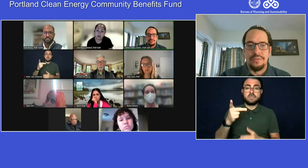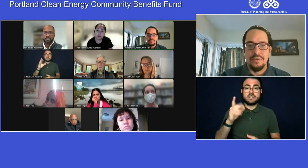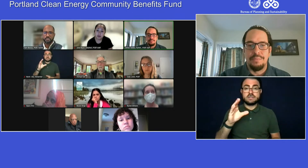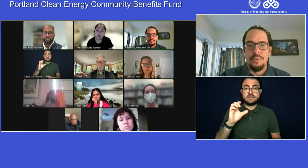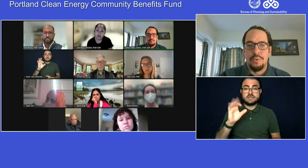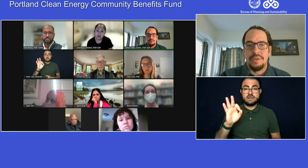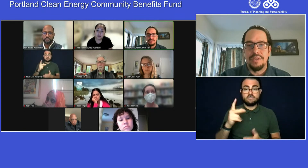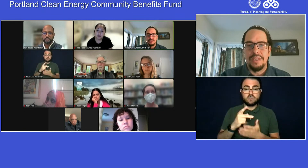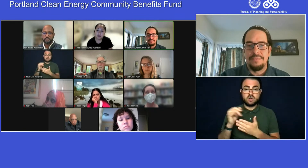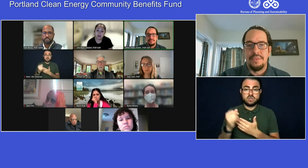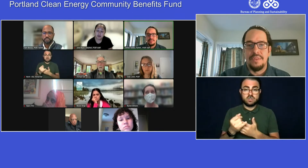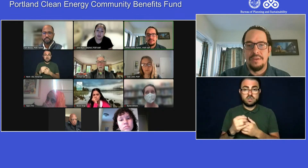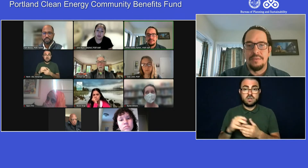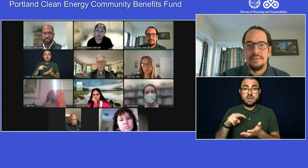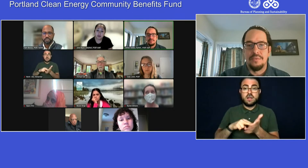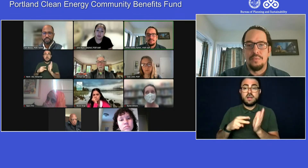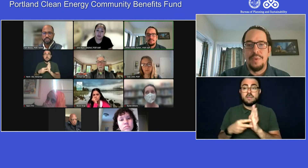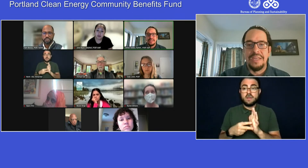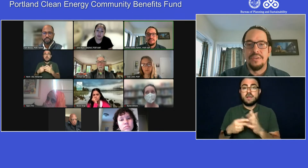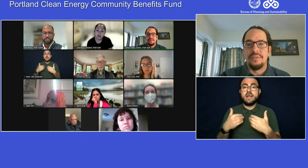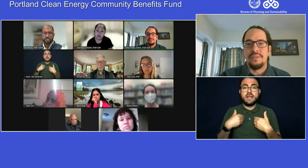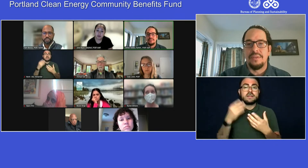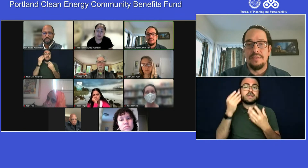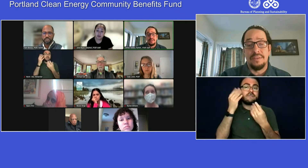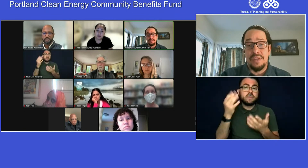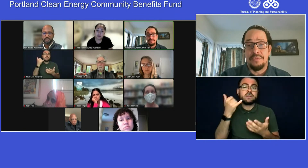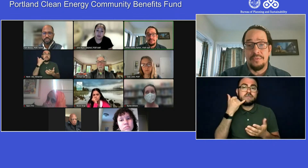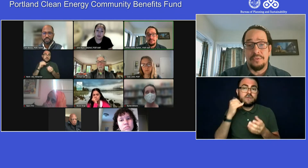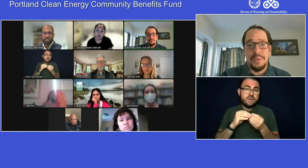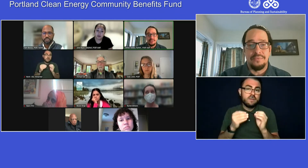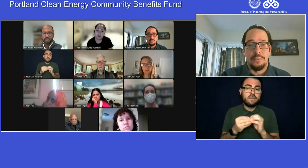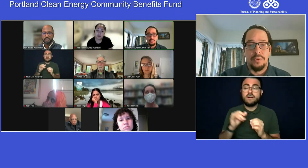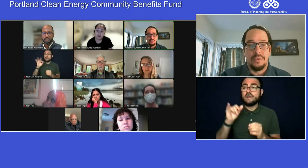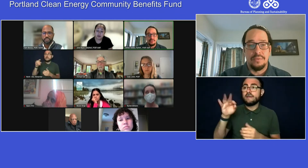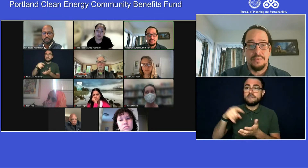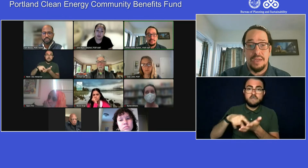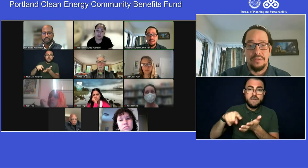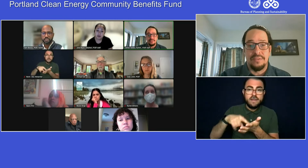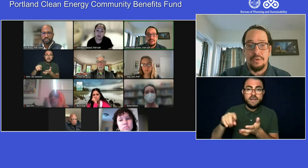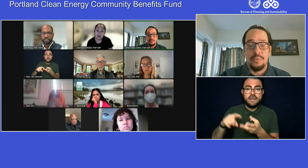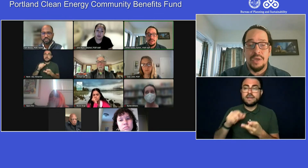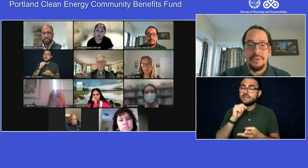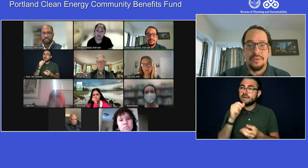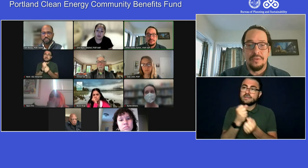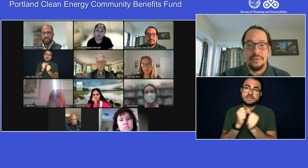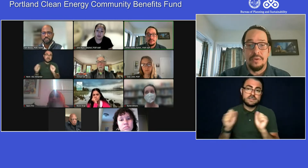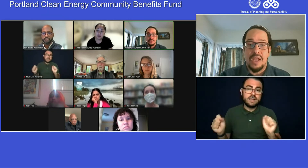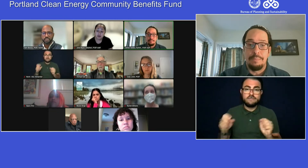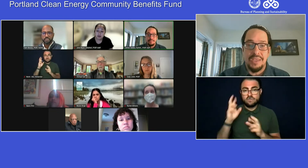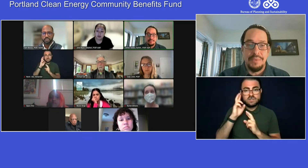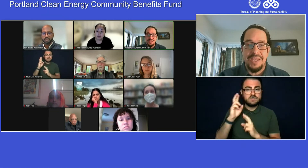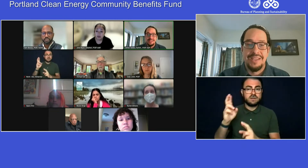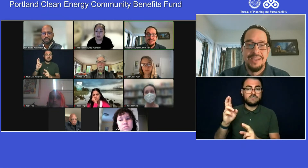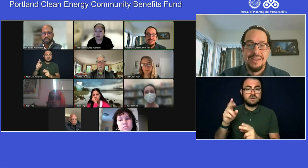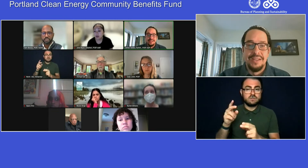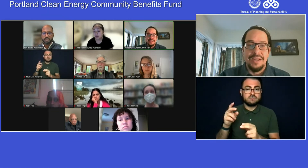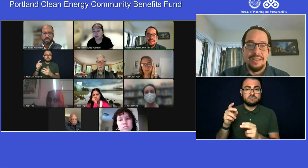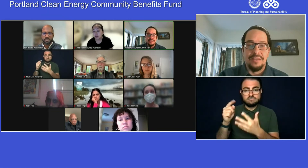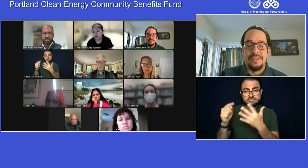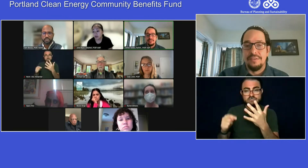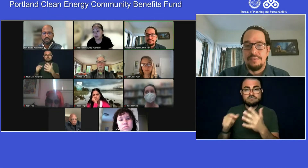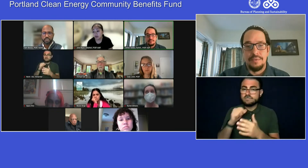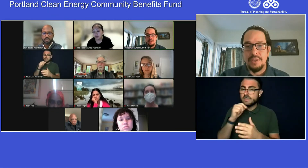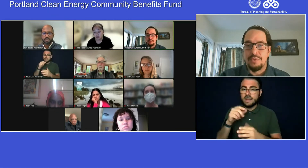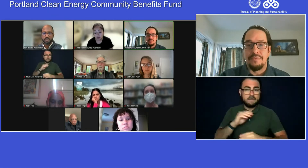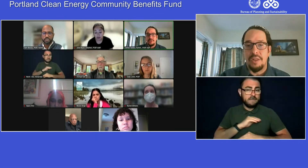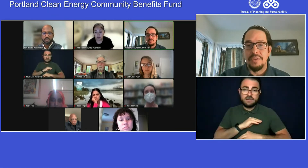information to report if the wages and the safe and respectful work site requirements are not being met. And